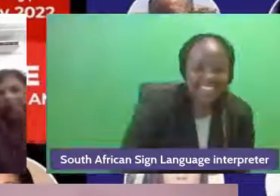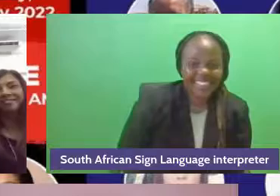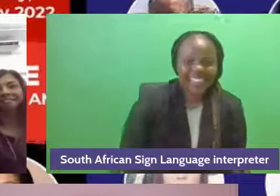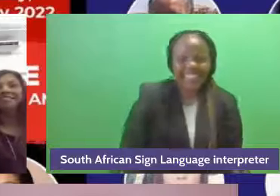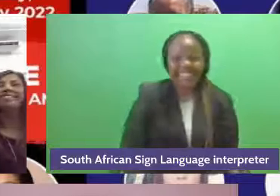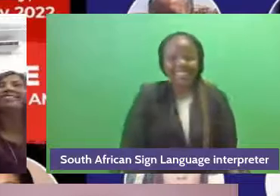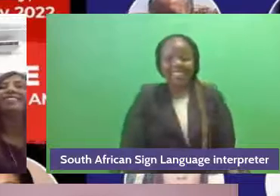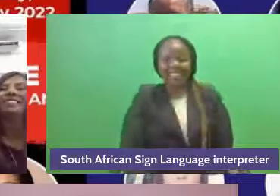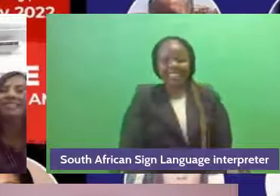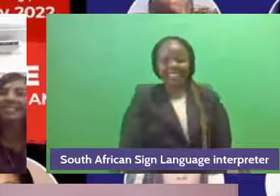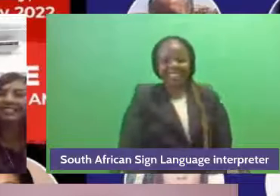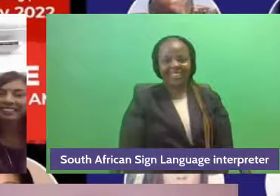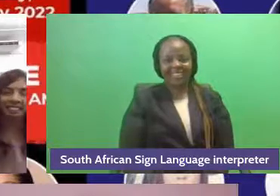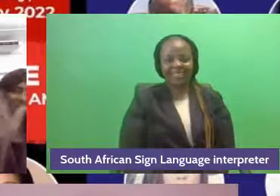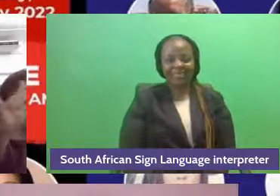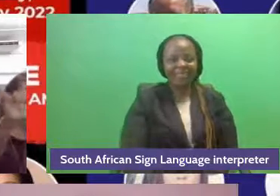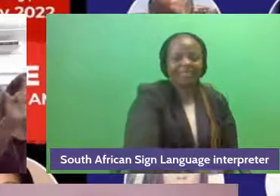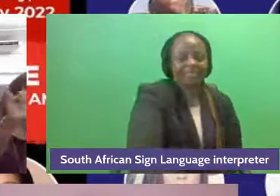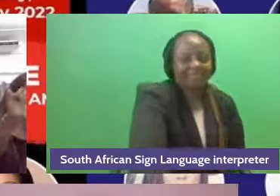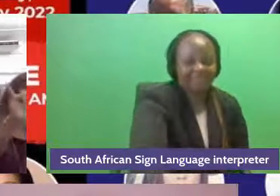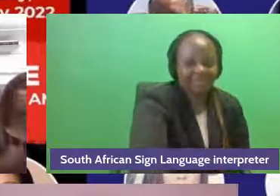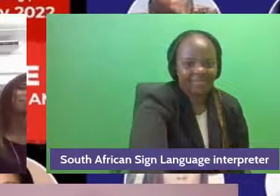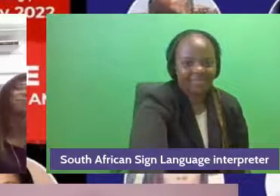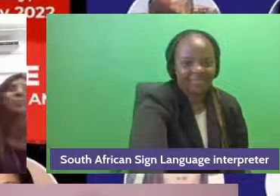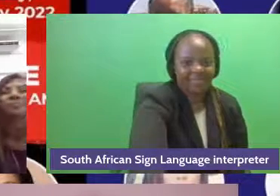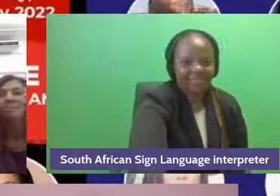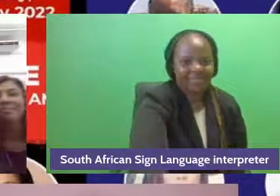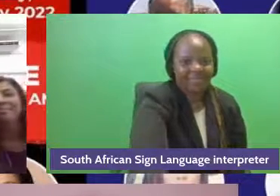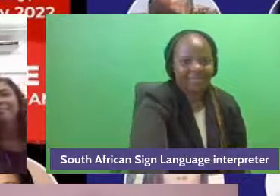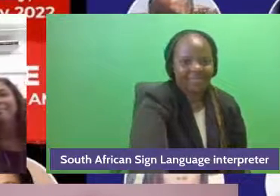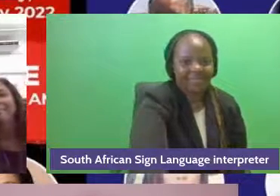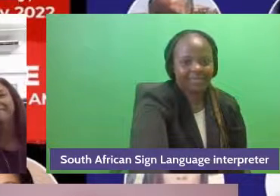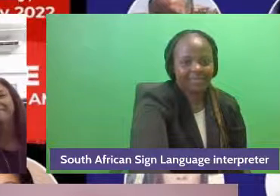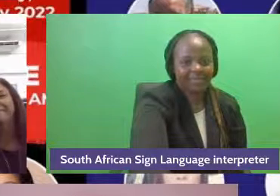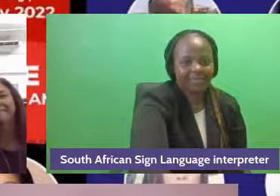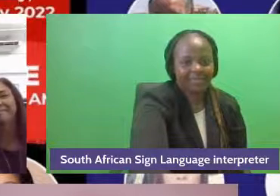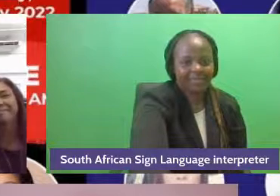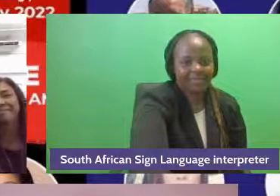I love you. That's the sign for I love you.